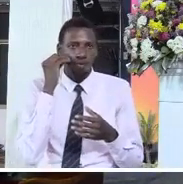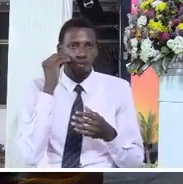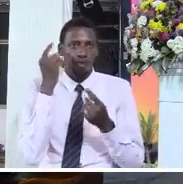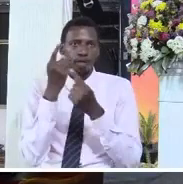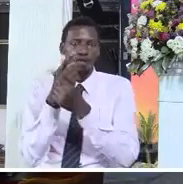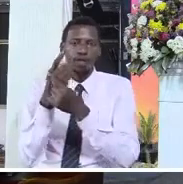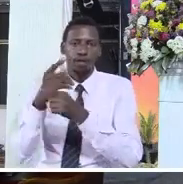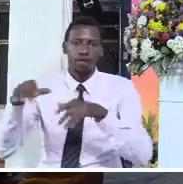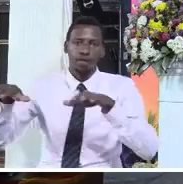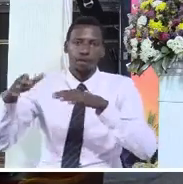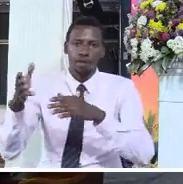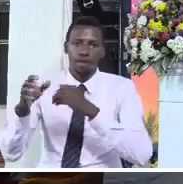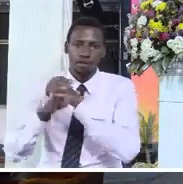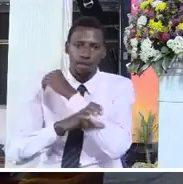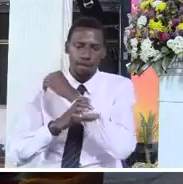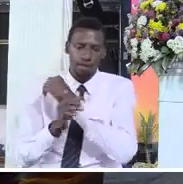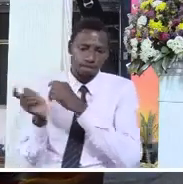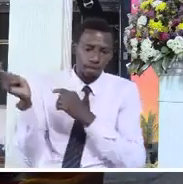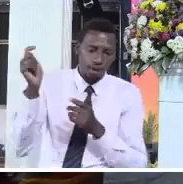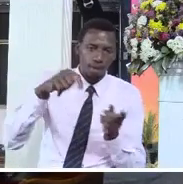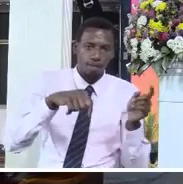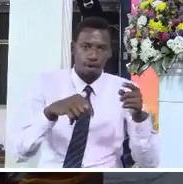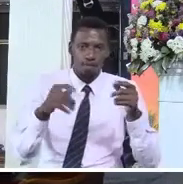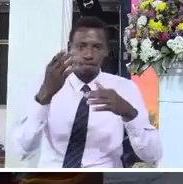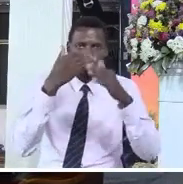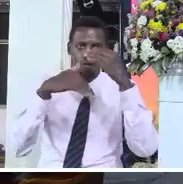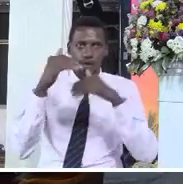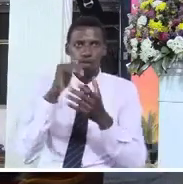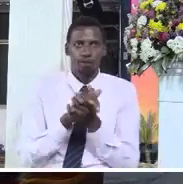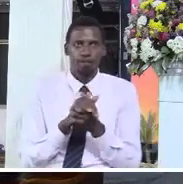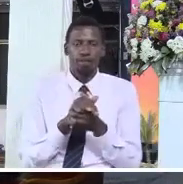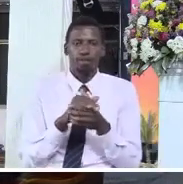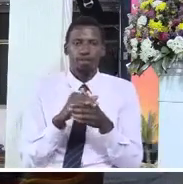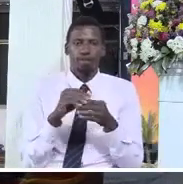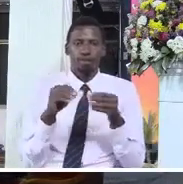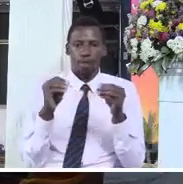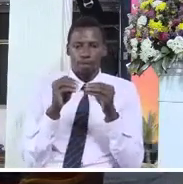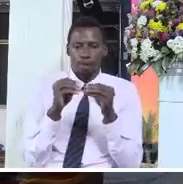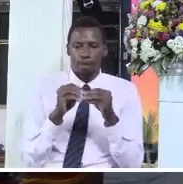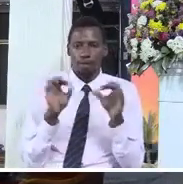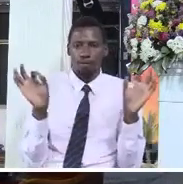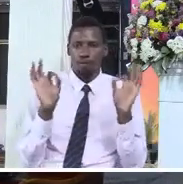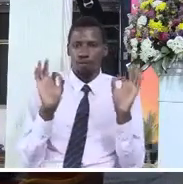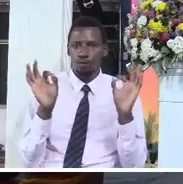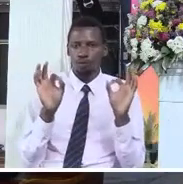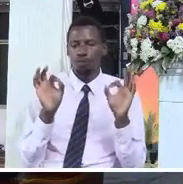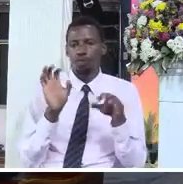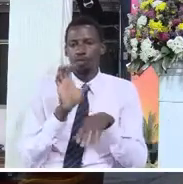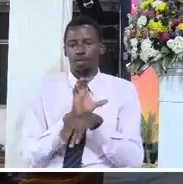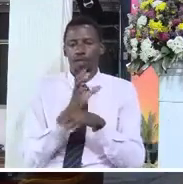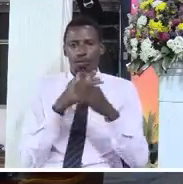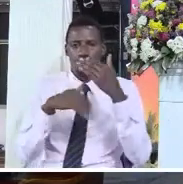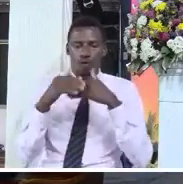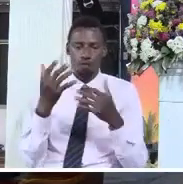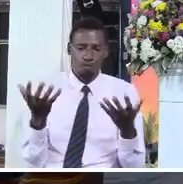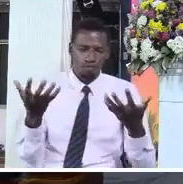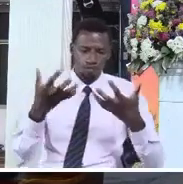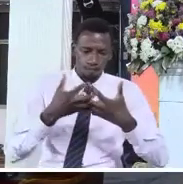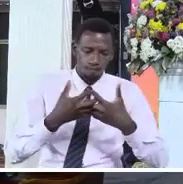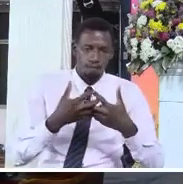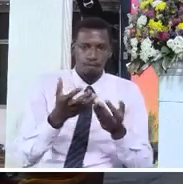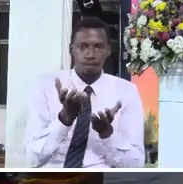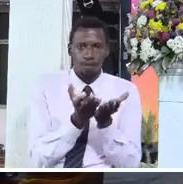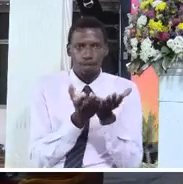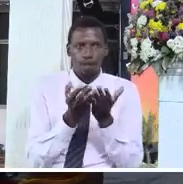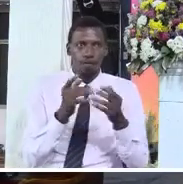country. They come to the university, they meet a vibrant university church, they integrate, they serve. And